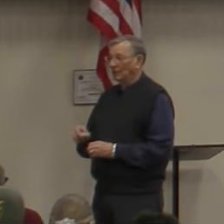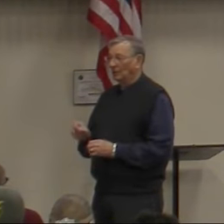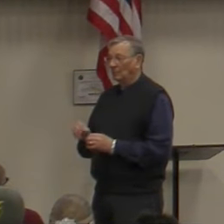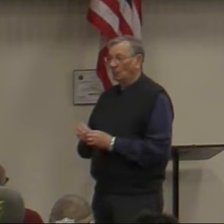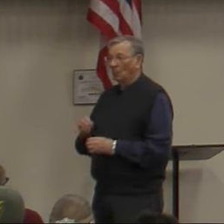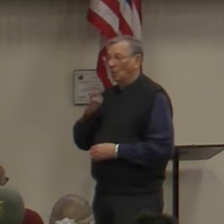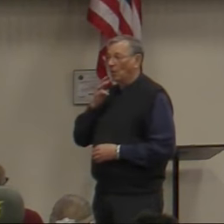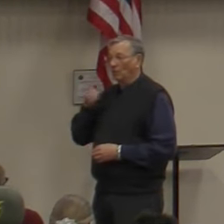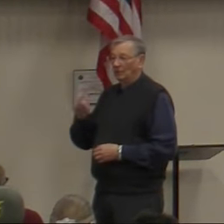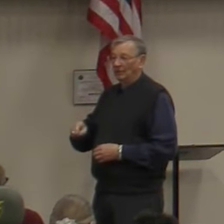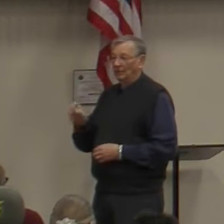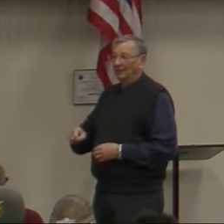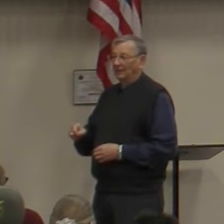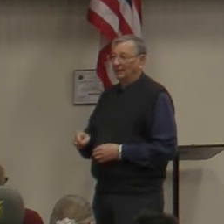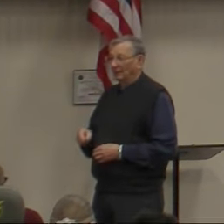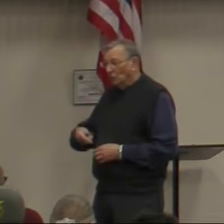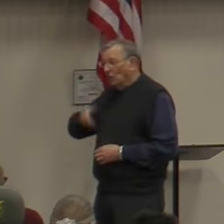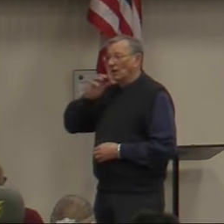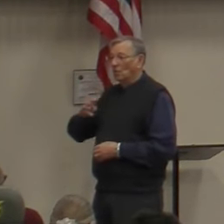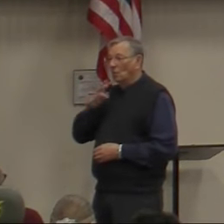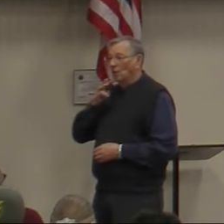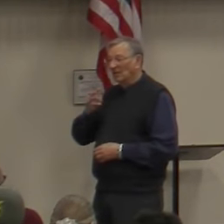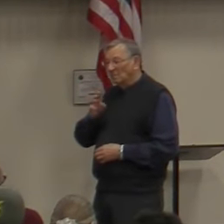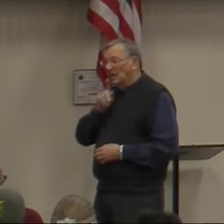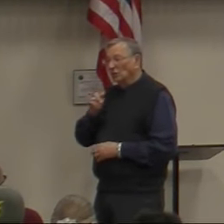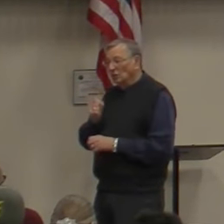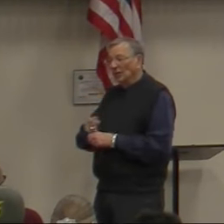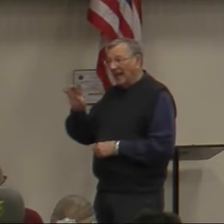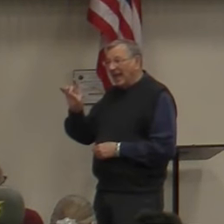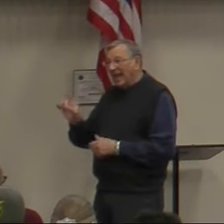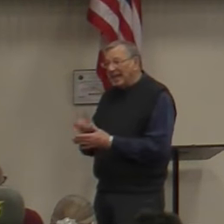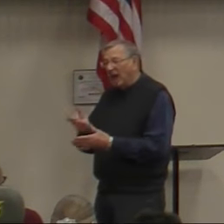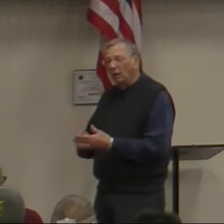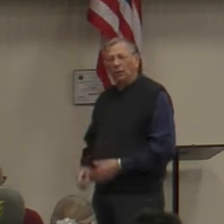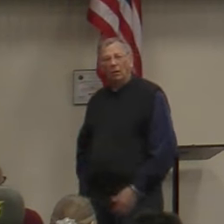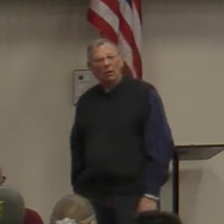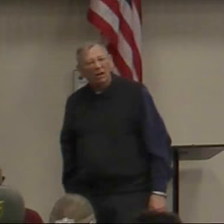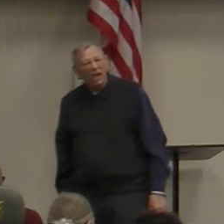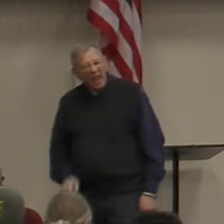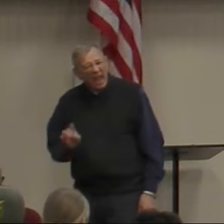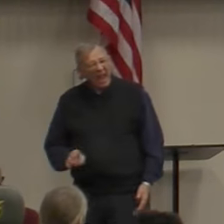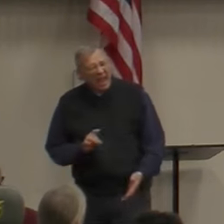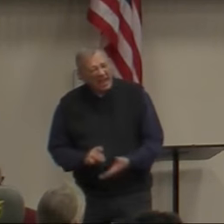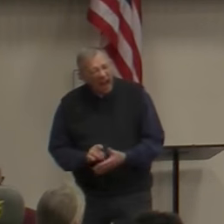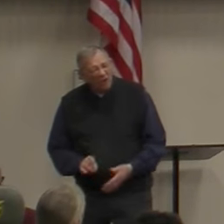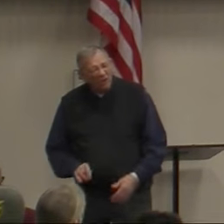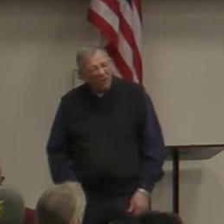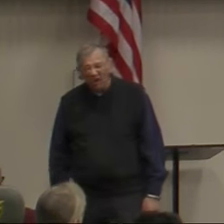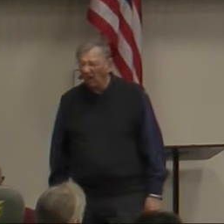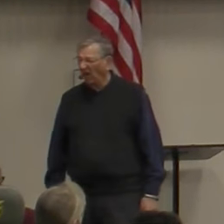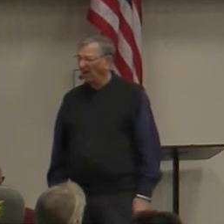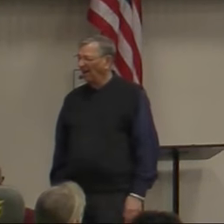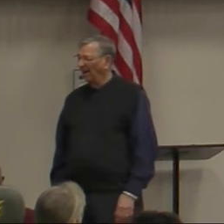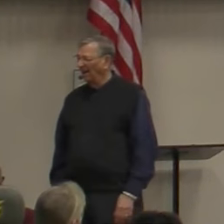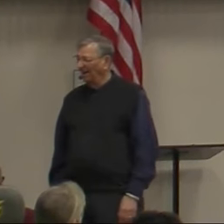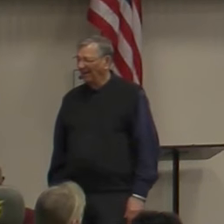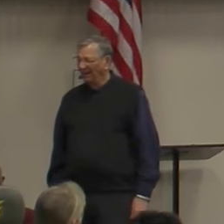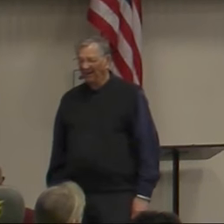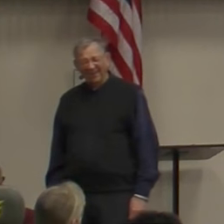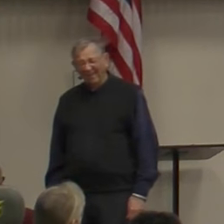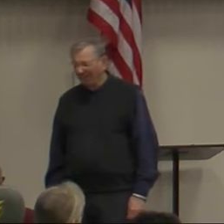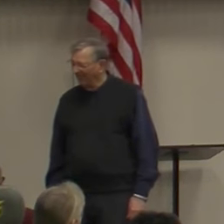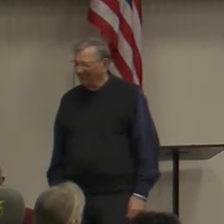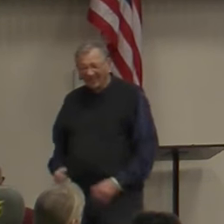body. You need to start making sure you get 8 hours a night. And I couldn't believe 8 hours a night. That seemed highly